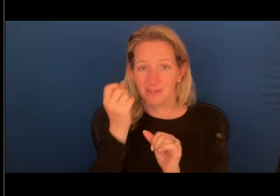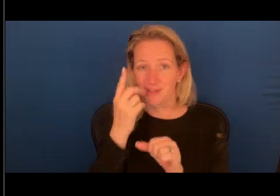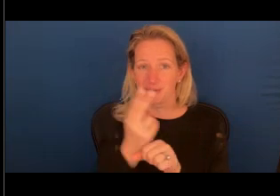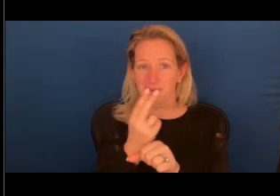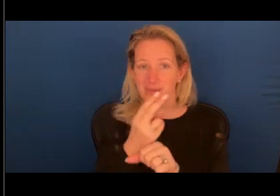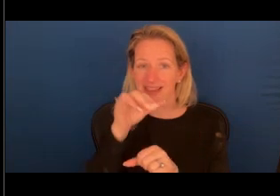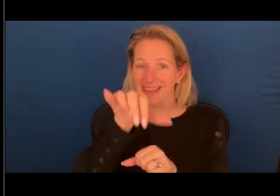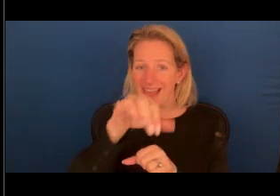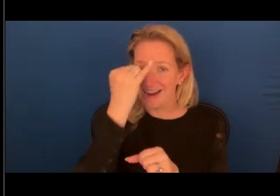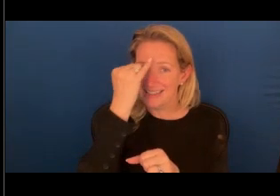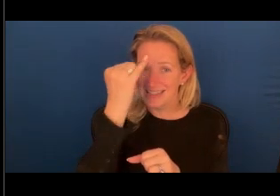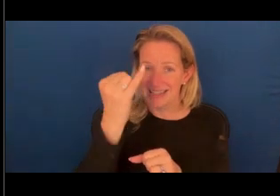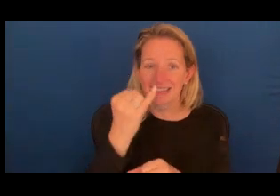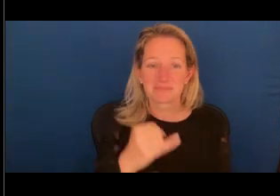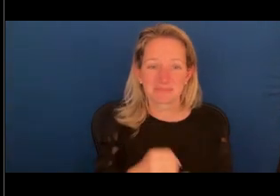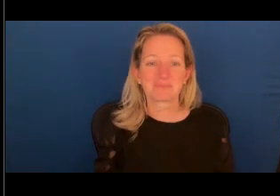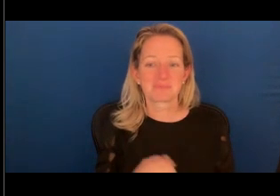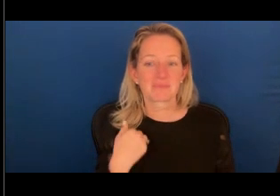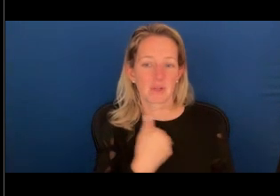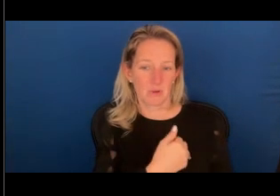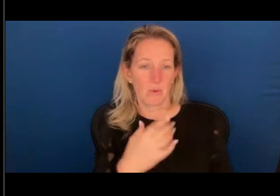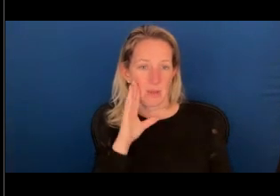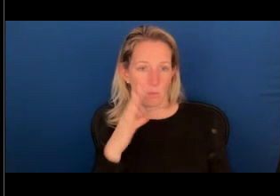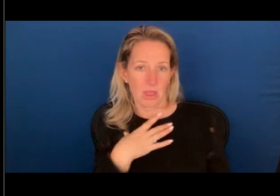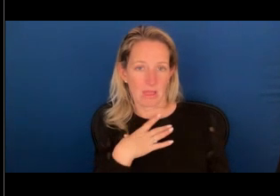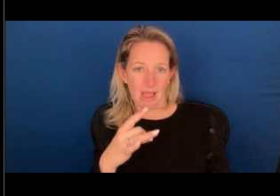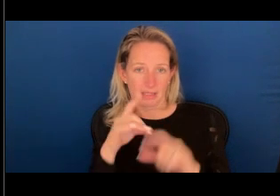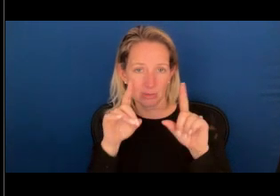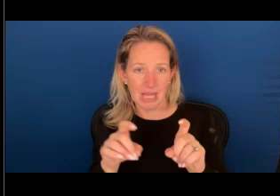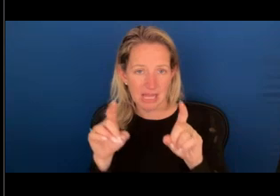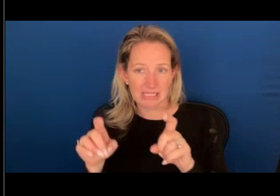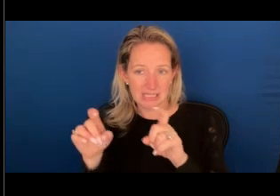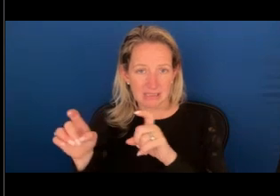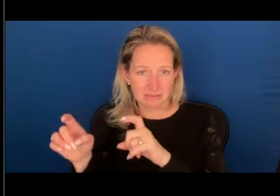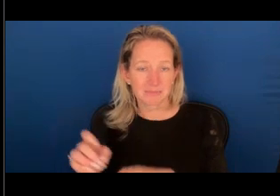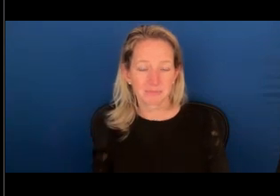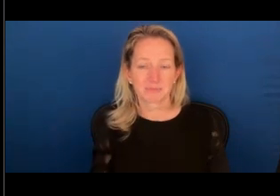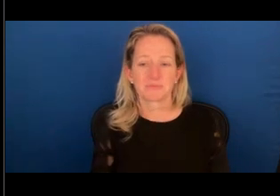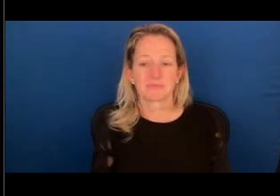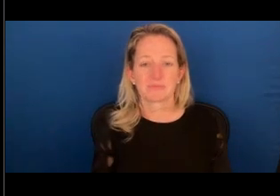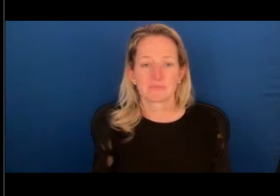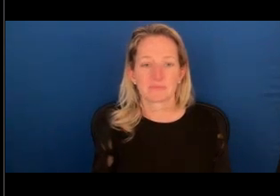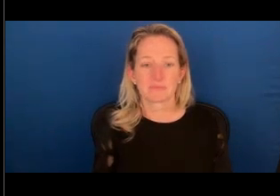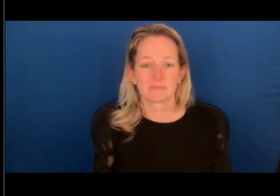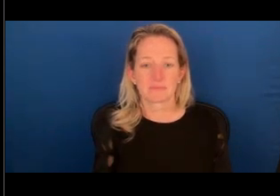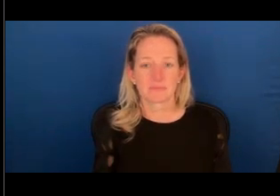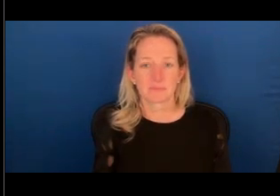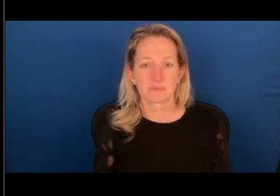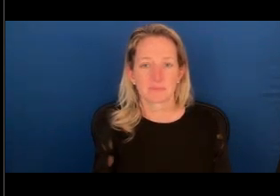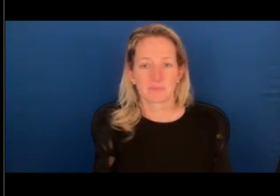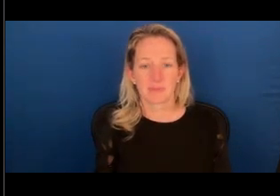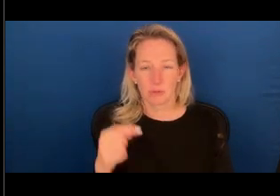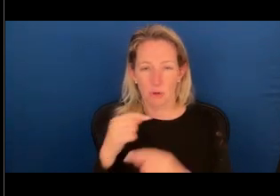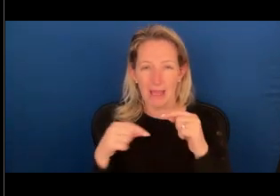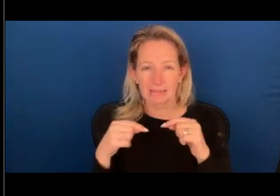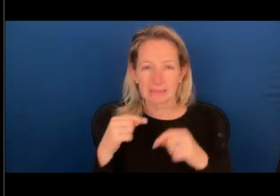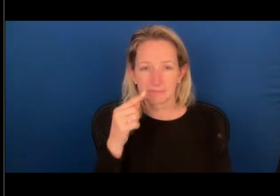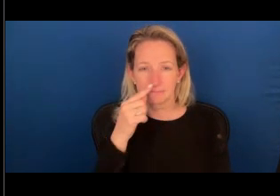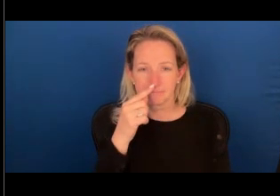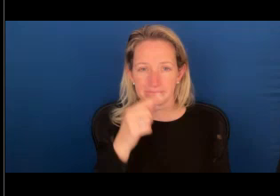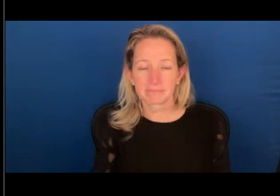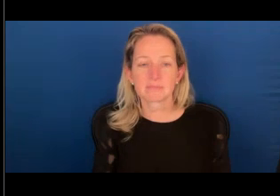please. We would like to do the advanced testing. And next slide. Yeah, please go back.